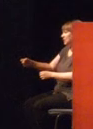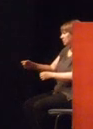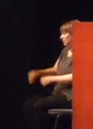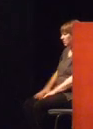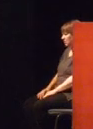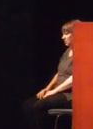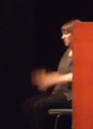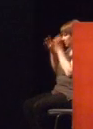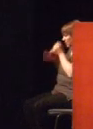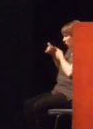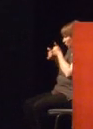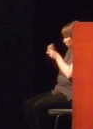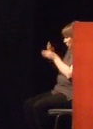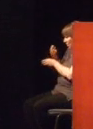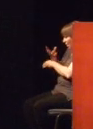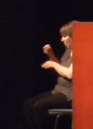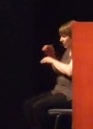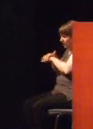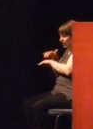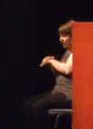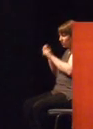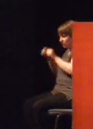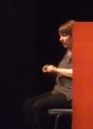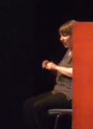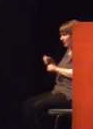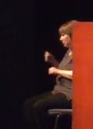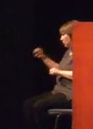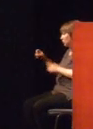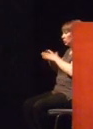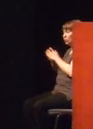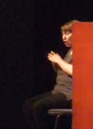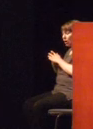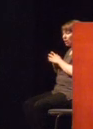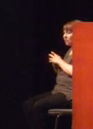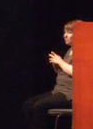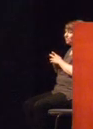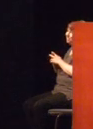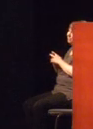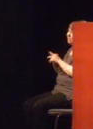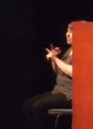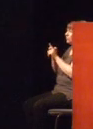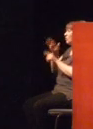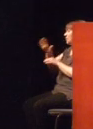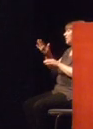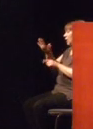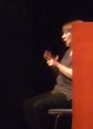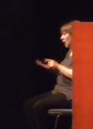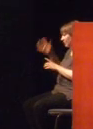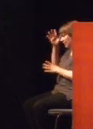to determine which math and English course might be the right one for them to start in based on their area of